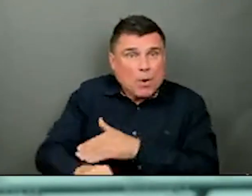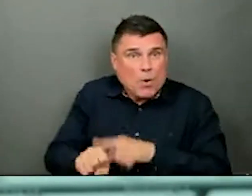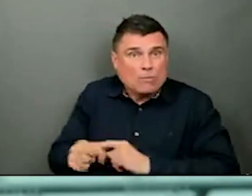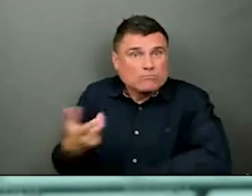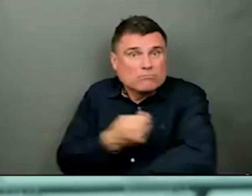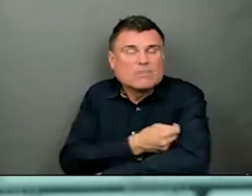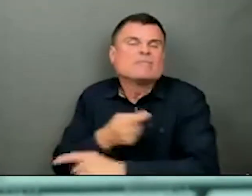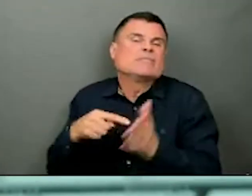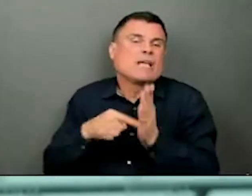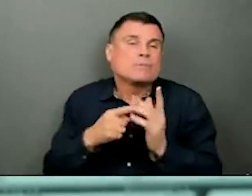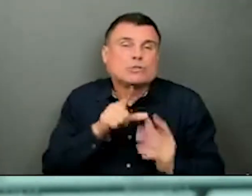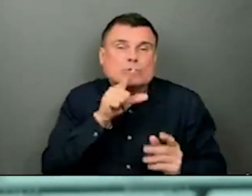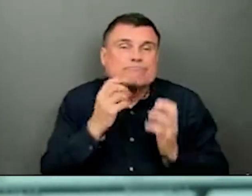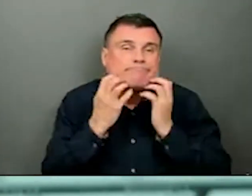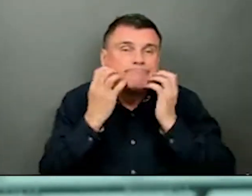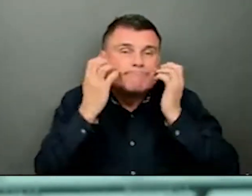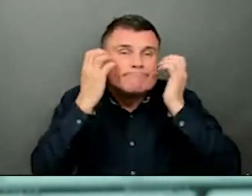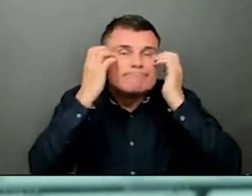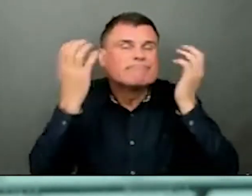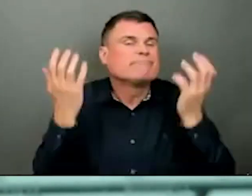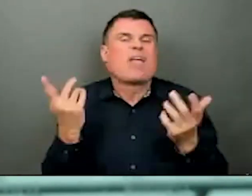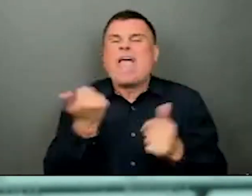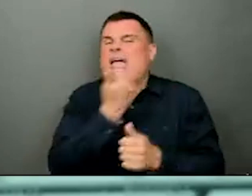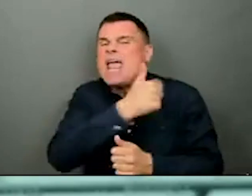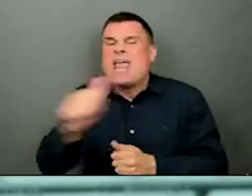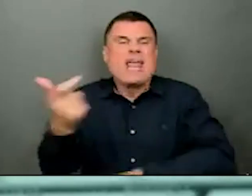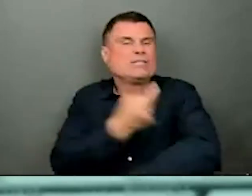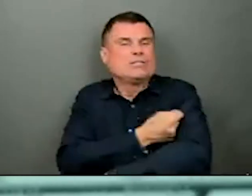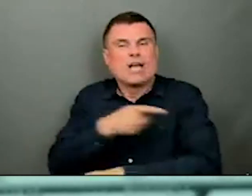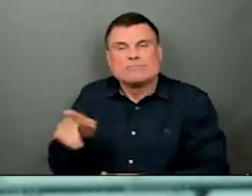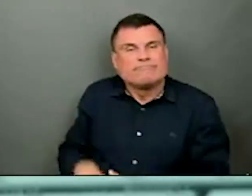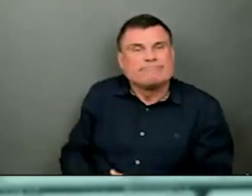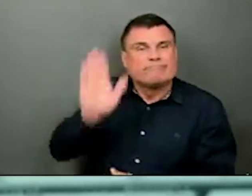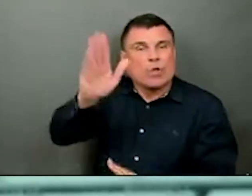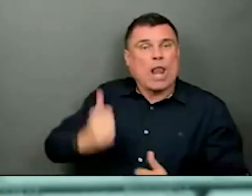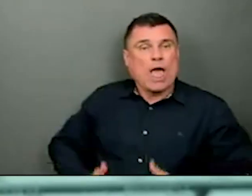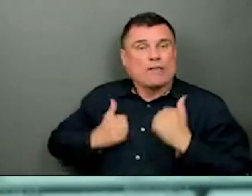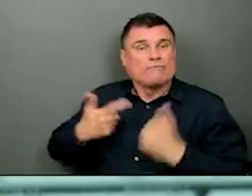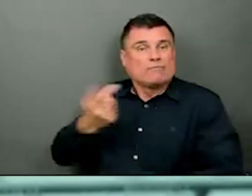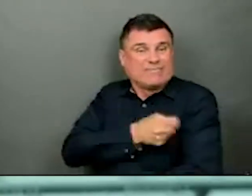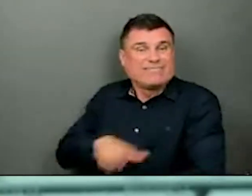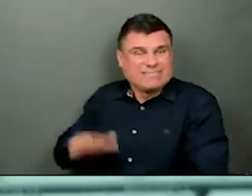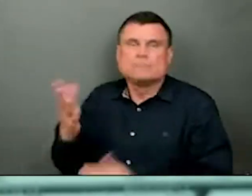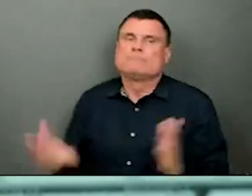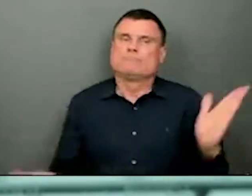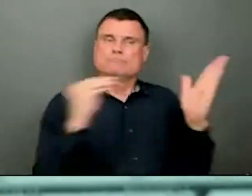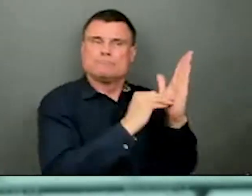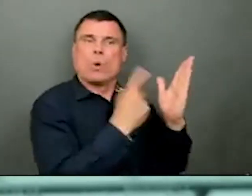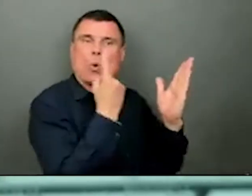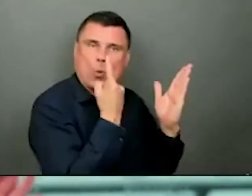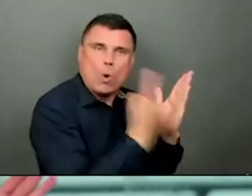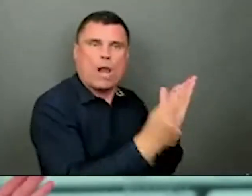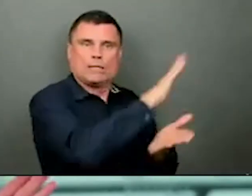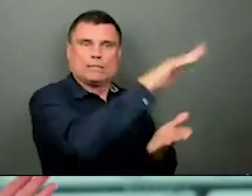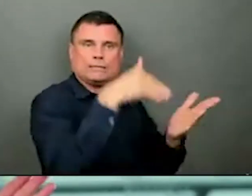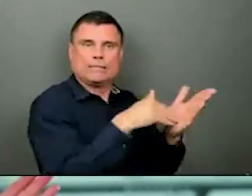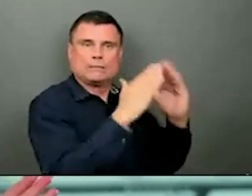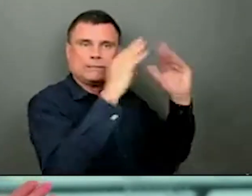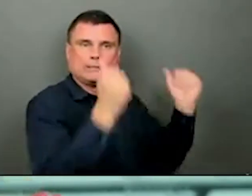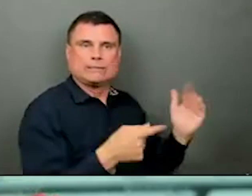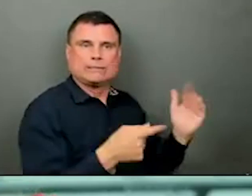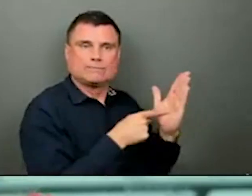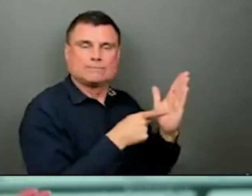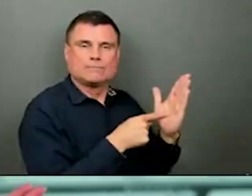into the basic PIR, we call it, the Provincial Immunization Registry. There is now this